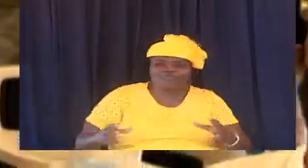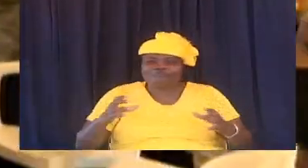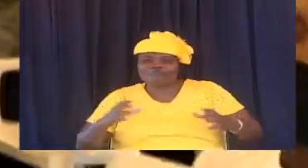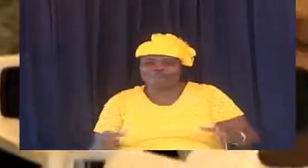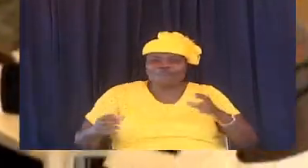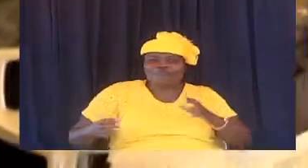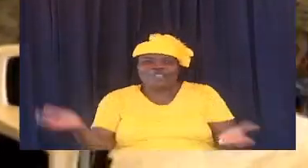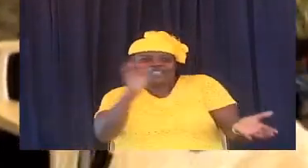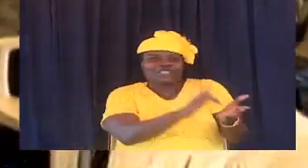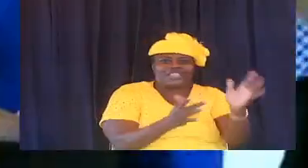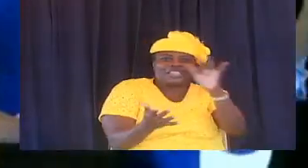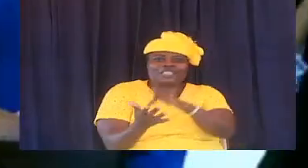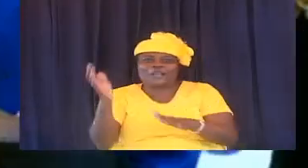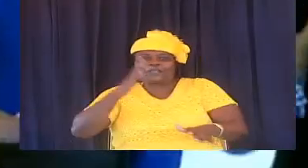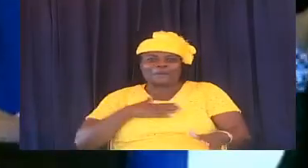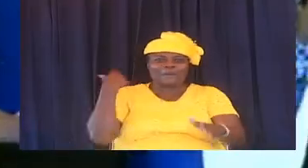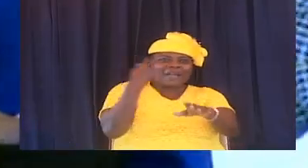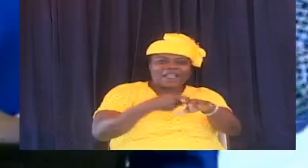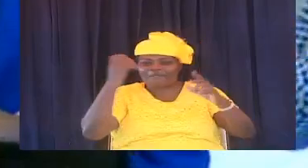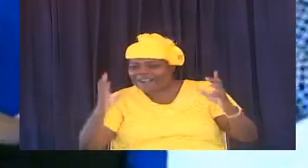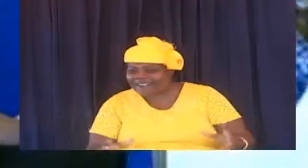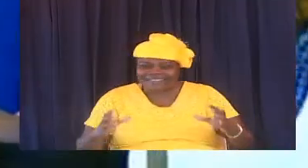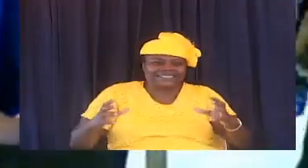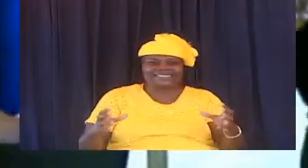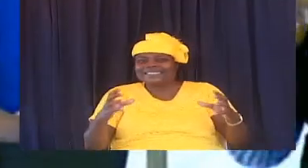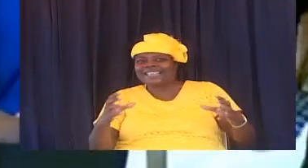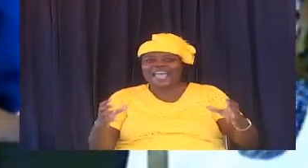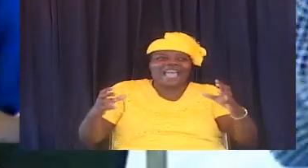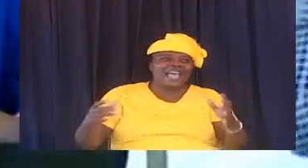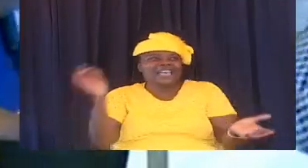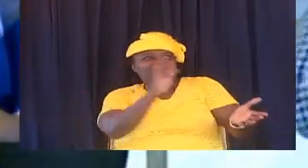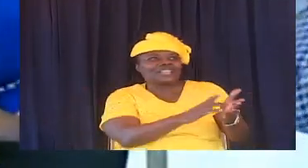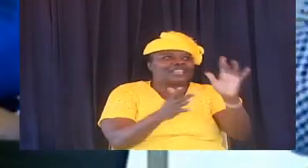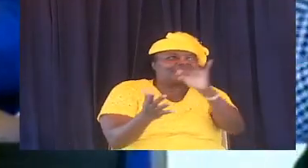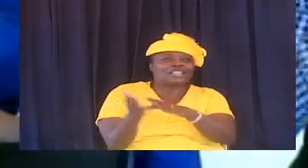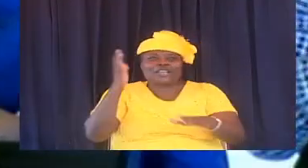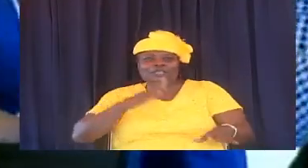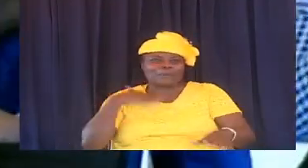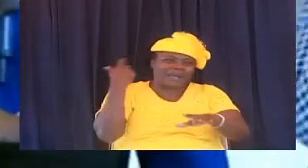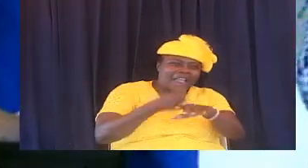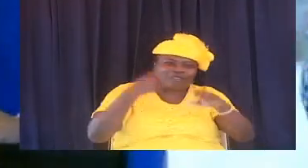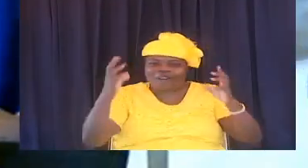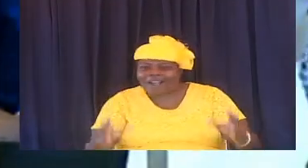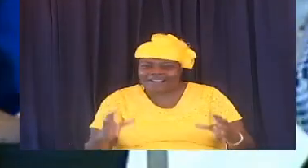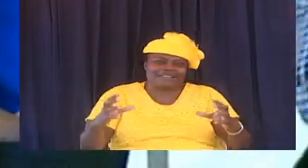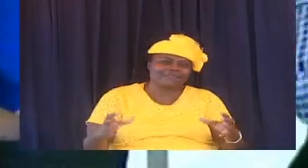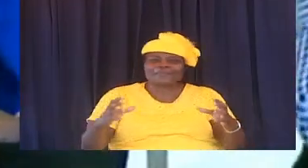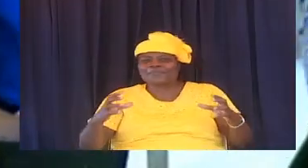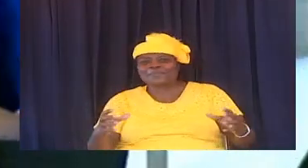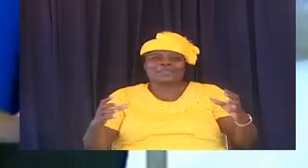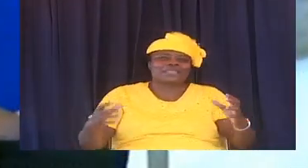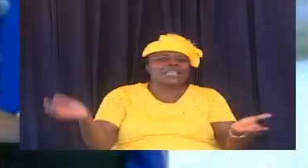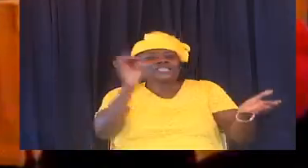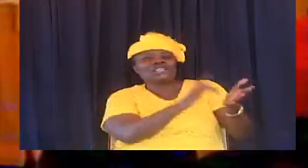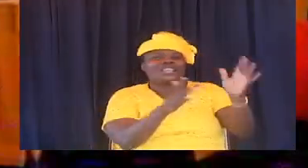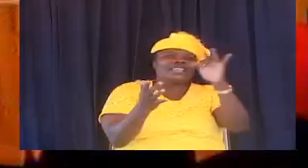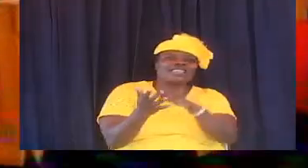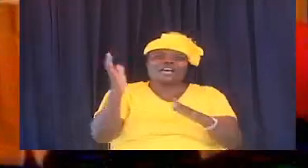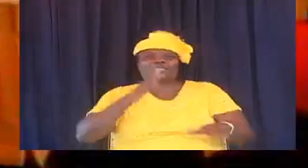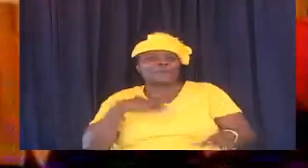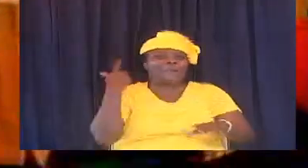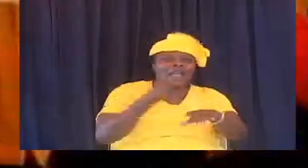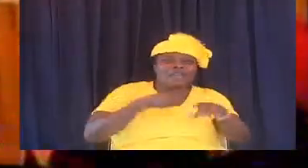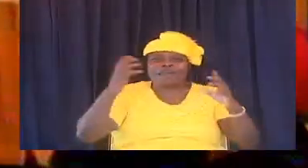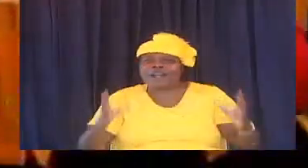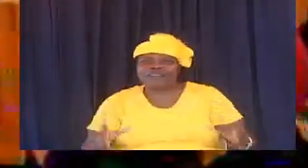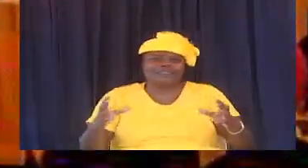rock. What do you call him? Jesus, my rock. What do you call him? Jesus, my rock. What do you call him?